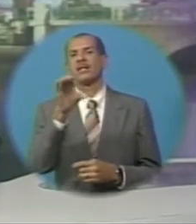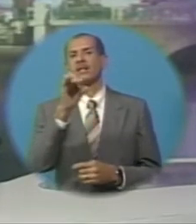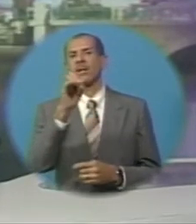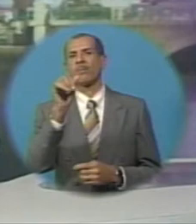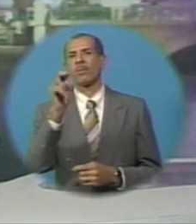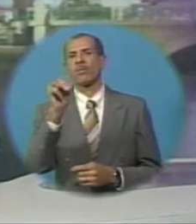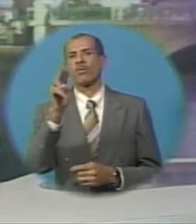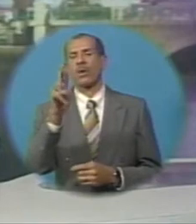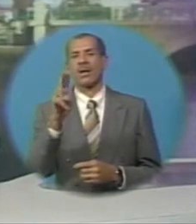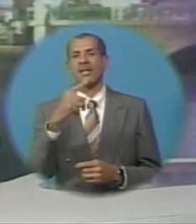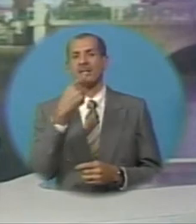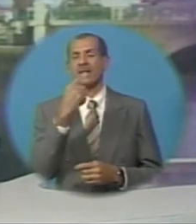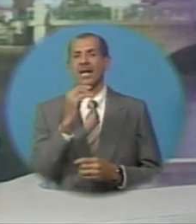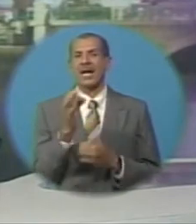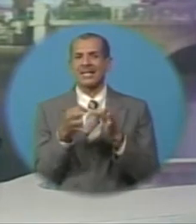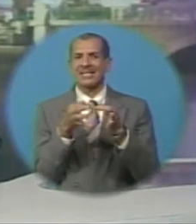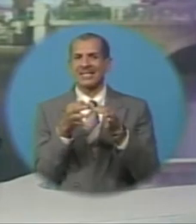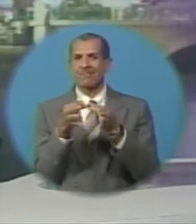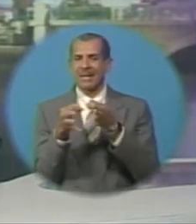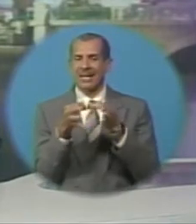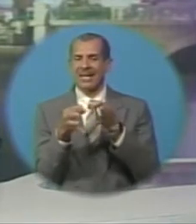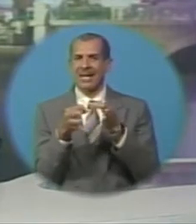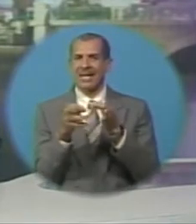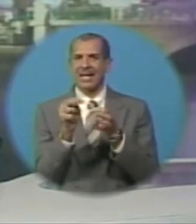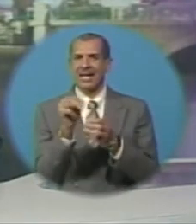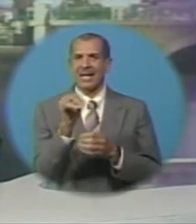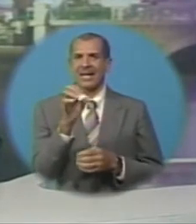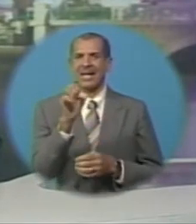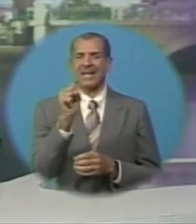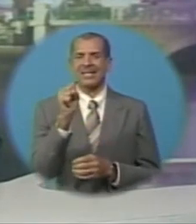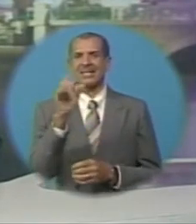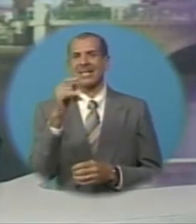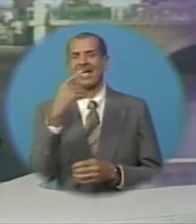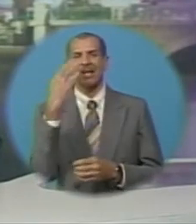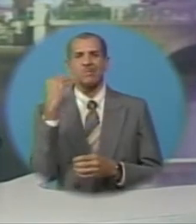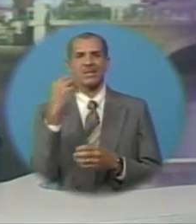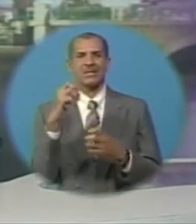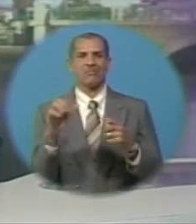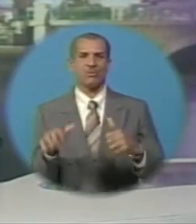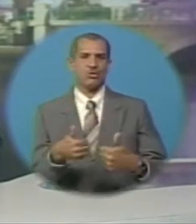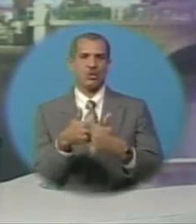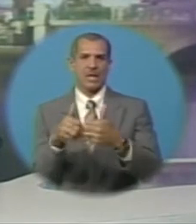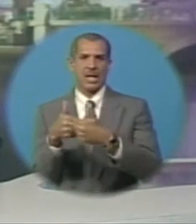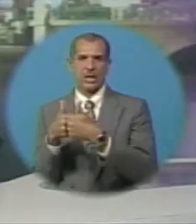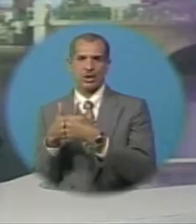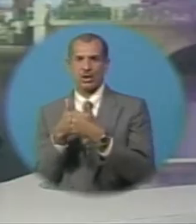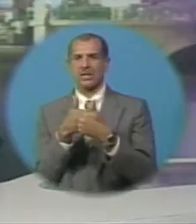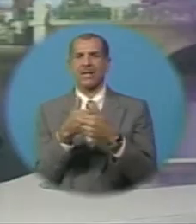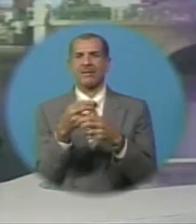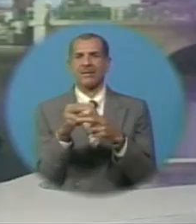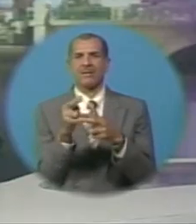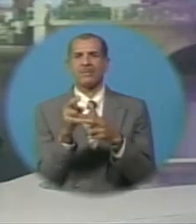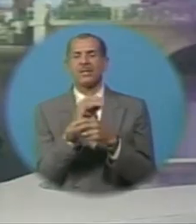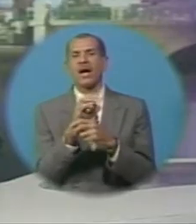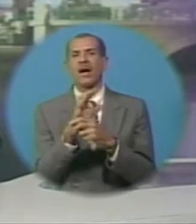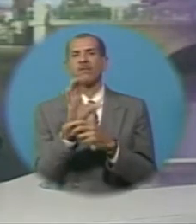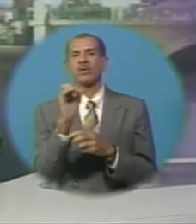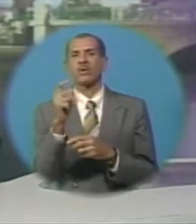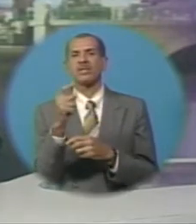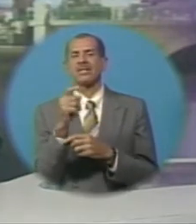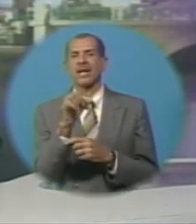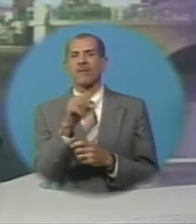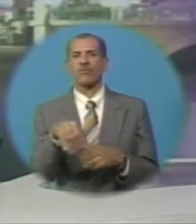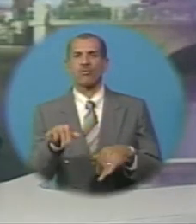annual launch, she also explained that the NSC is experiencing some challenges of its own pertaining to shortage of coaches and ground